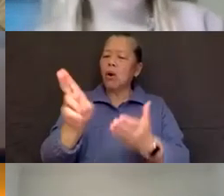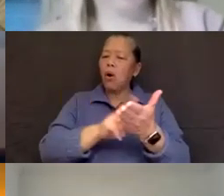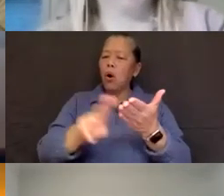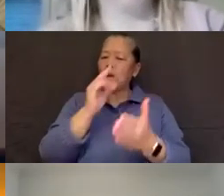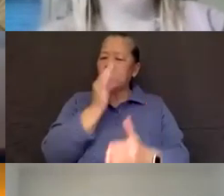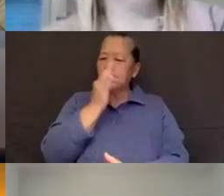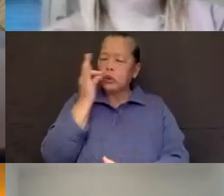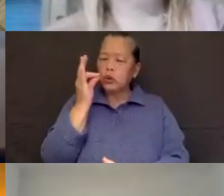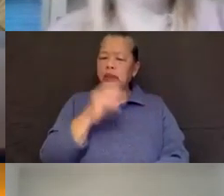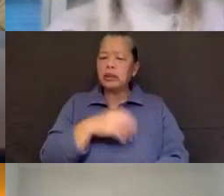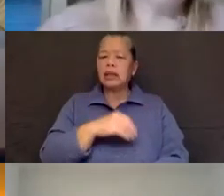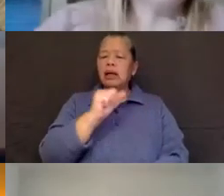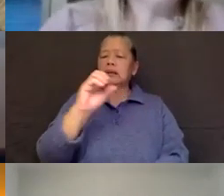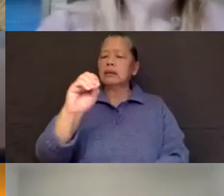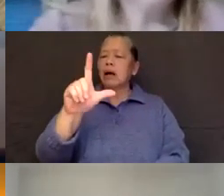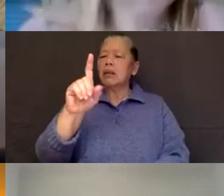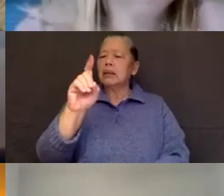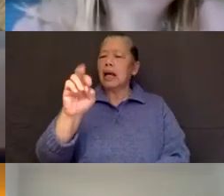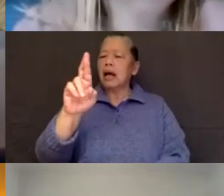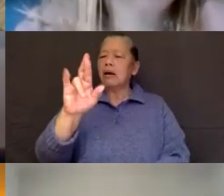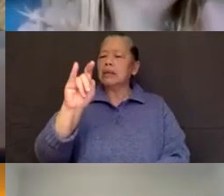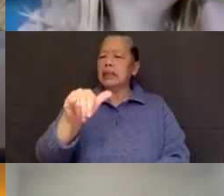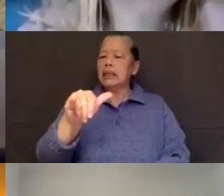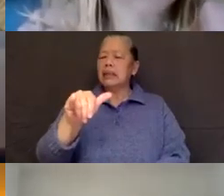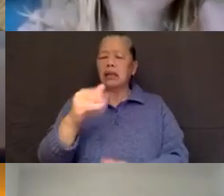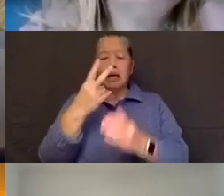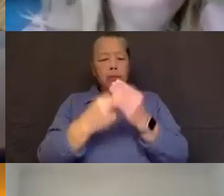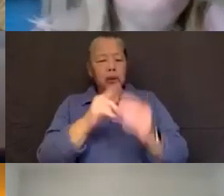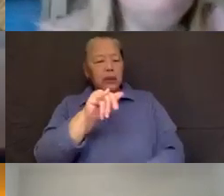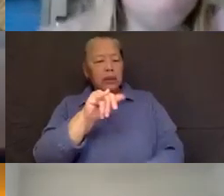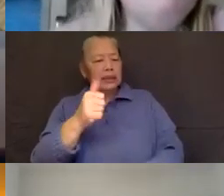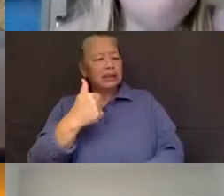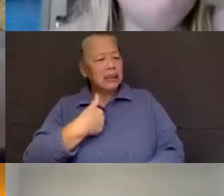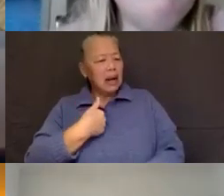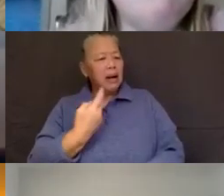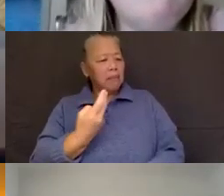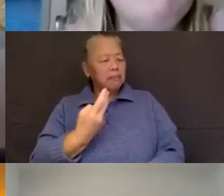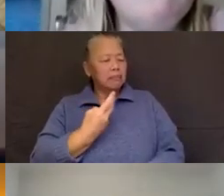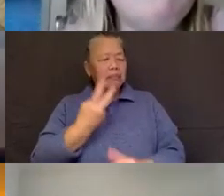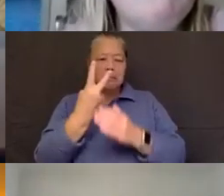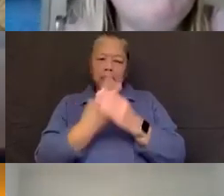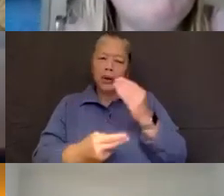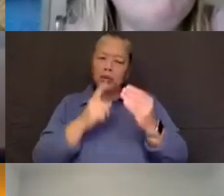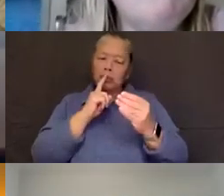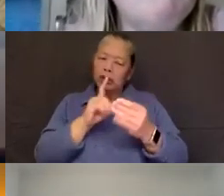and solidarity, which both Lisa and I really latched onto, but also about